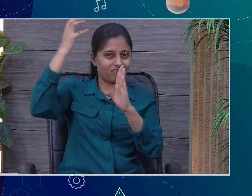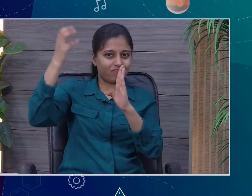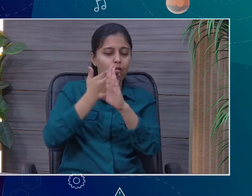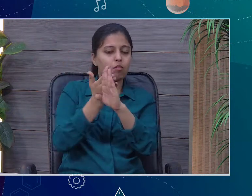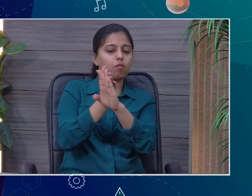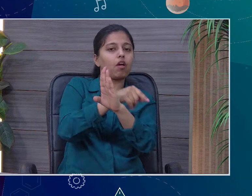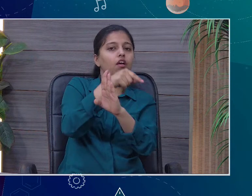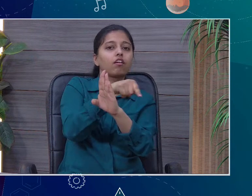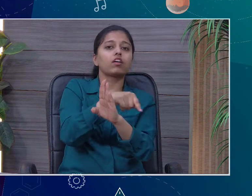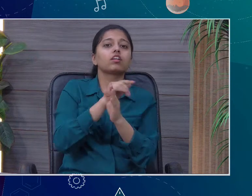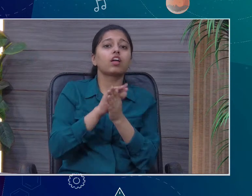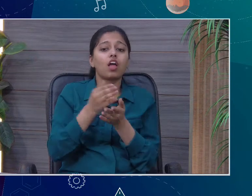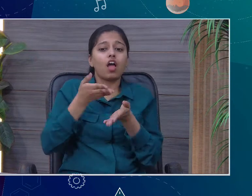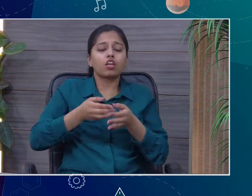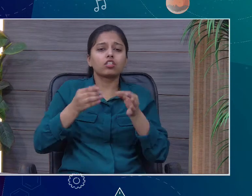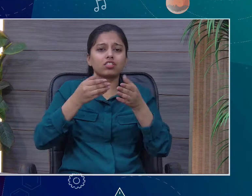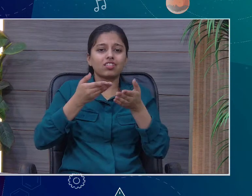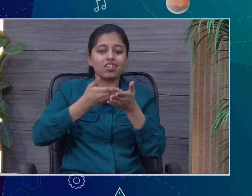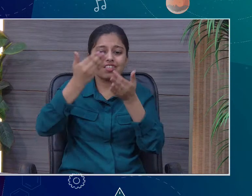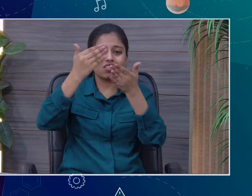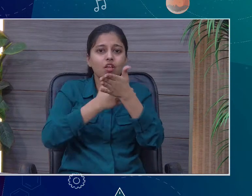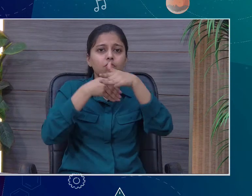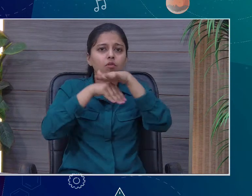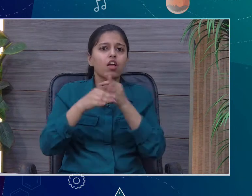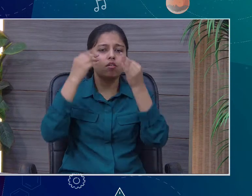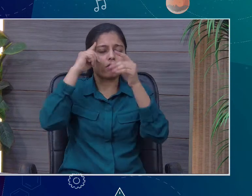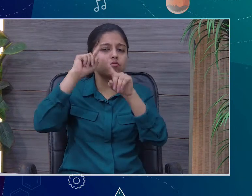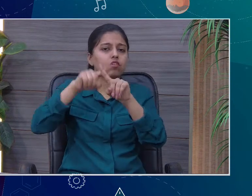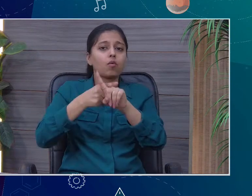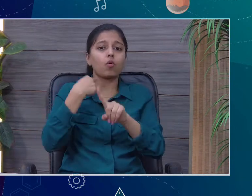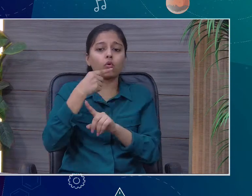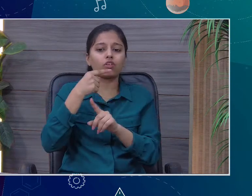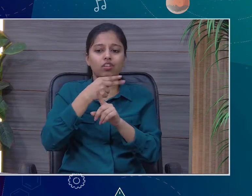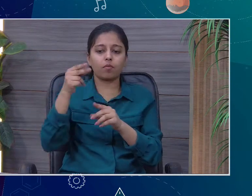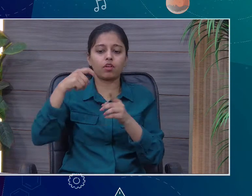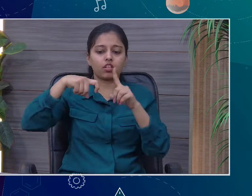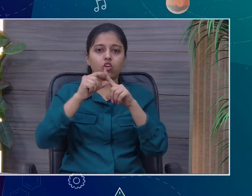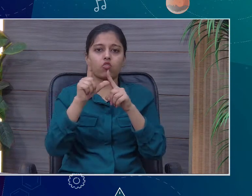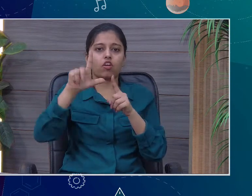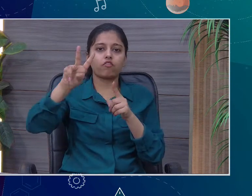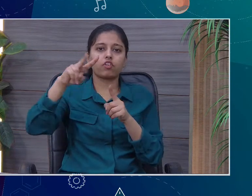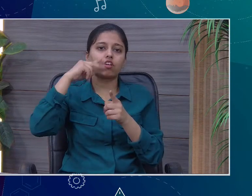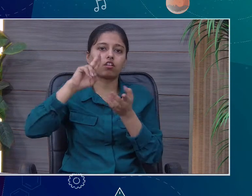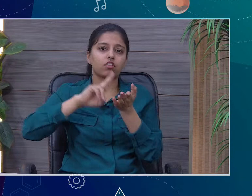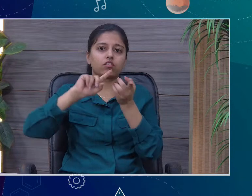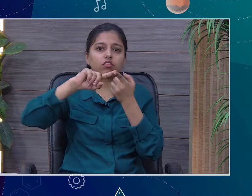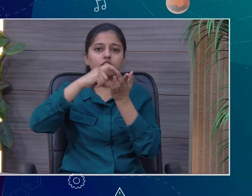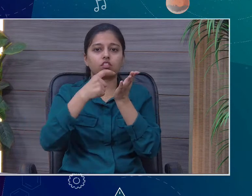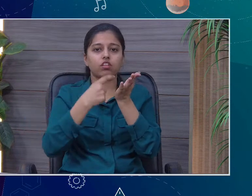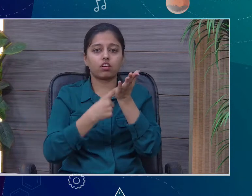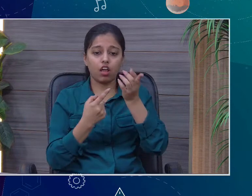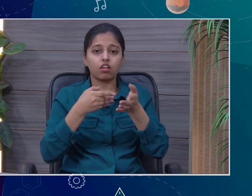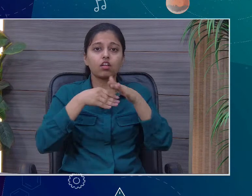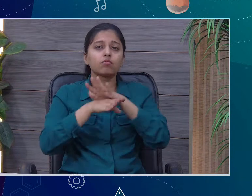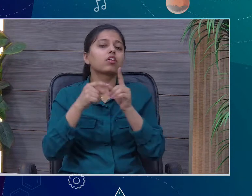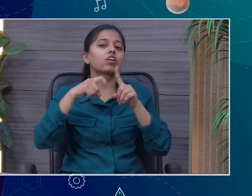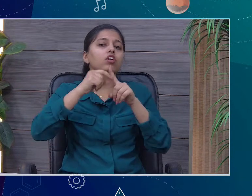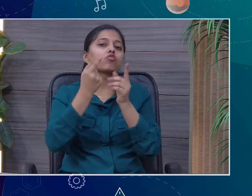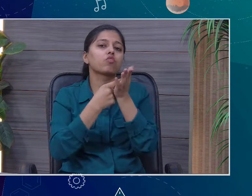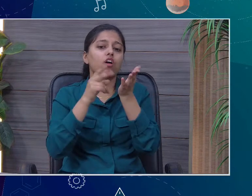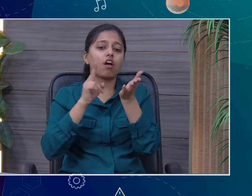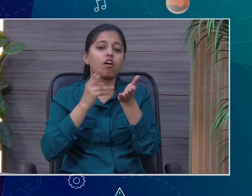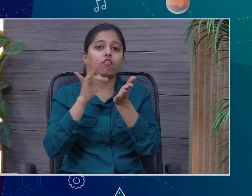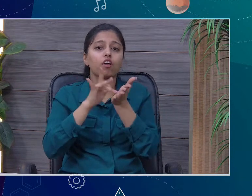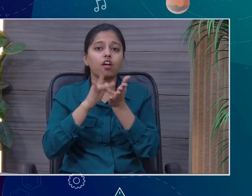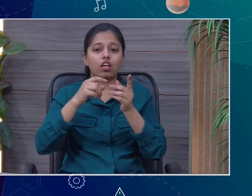session we have our expert with us. You are Miss Kulvinder Kaur. You are TGT English from Sarvodaya Kanya Vidyalaya,